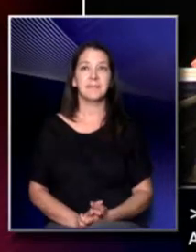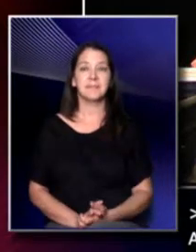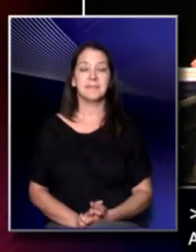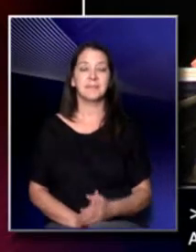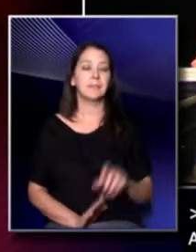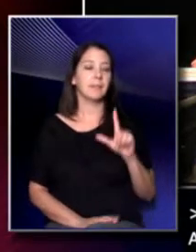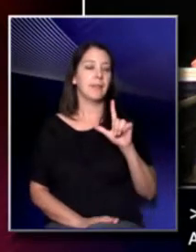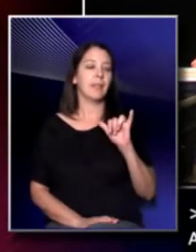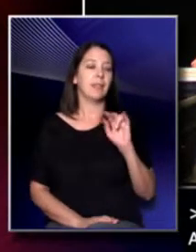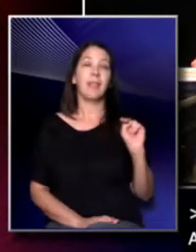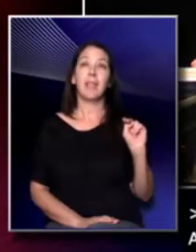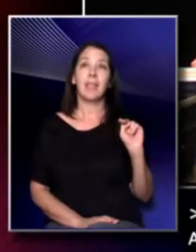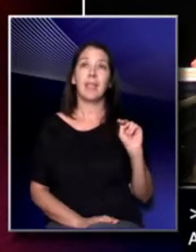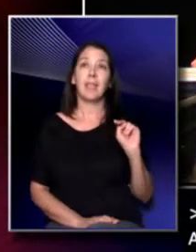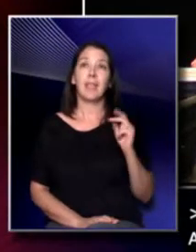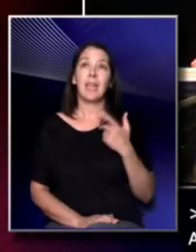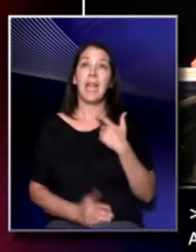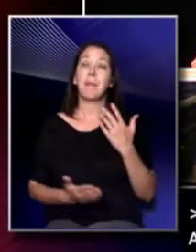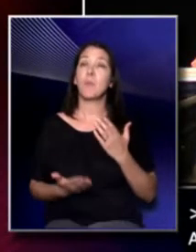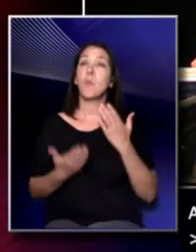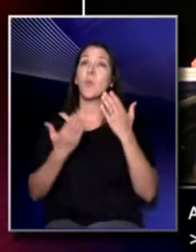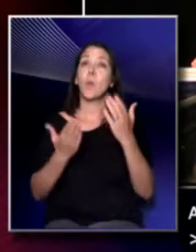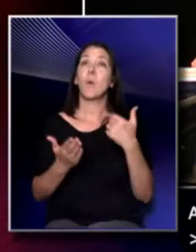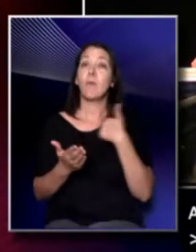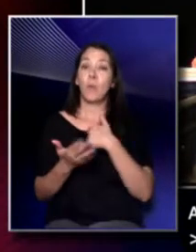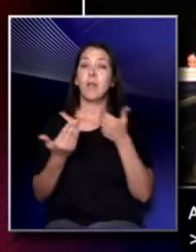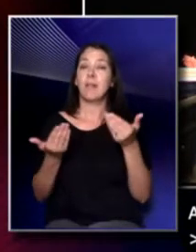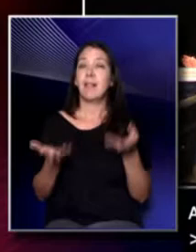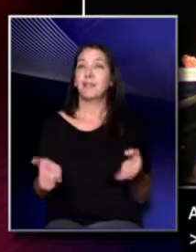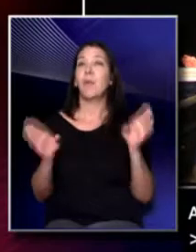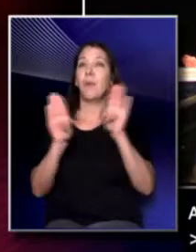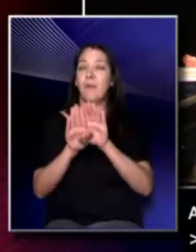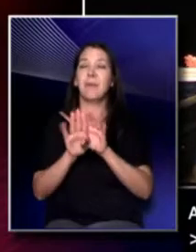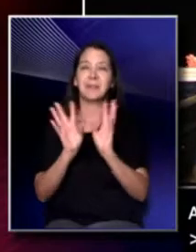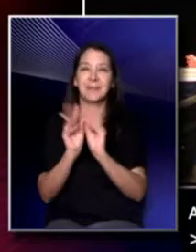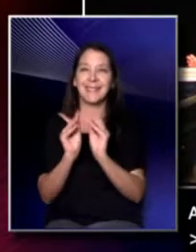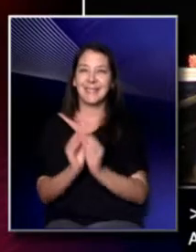This is Lynn. I move that we adjourn the meeting.